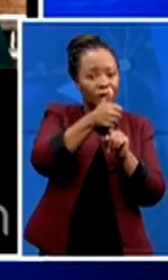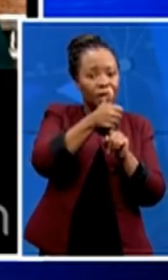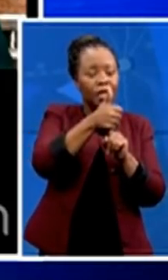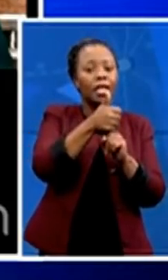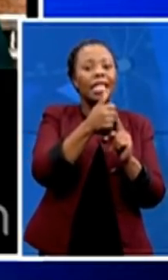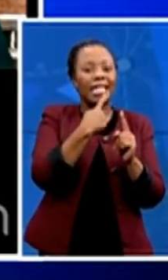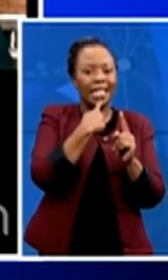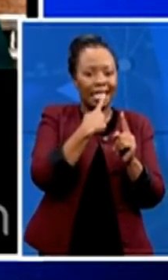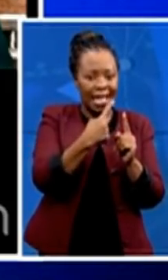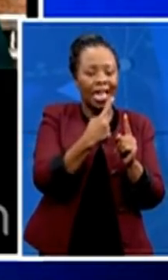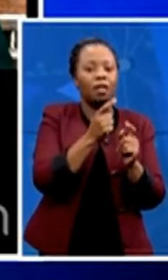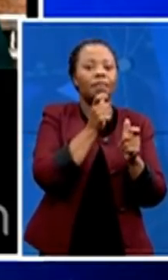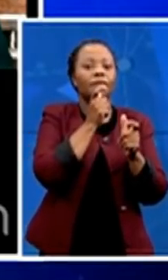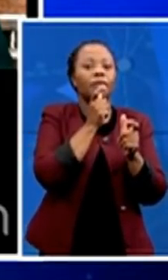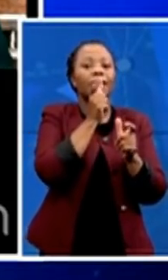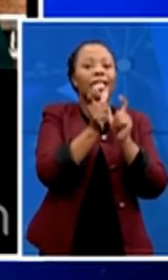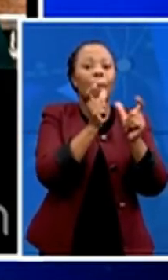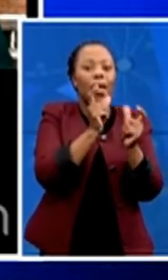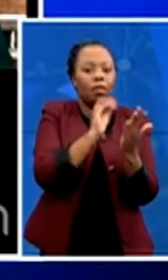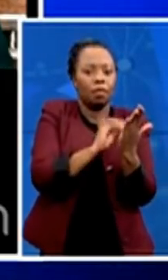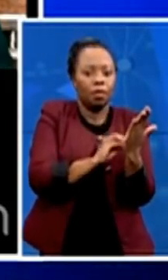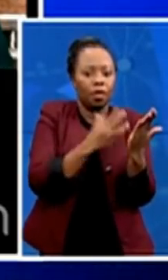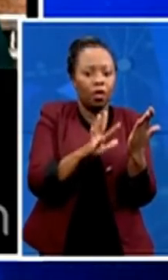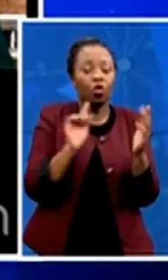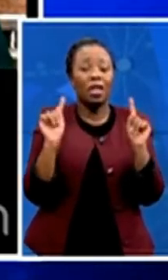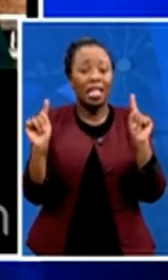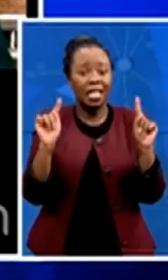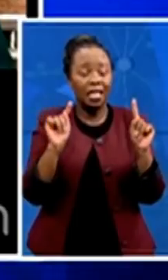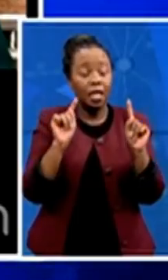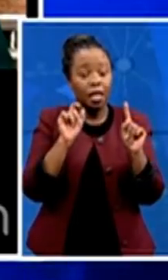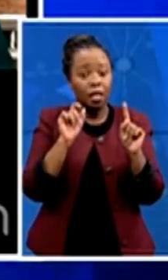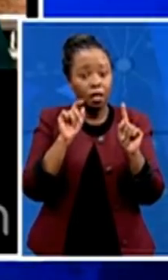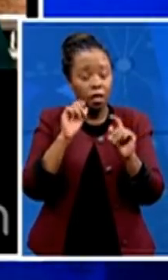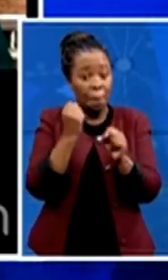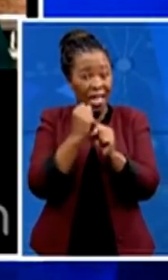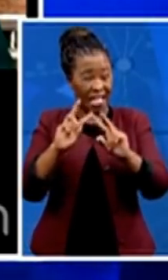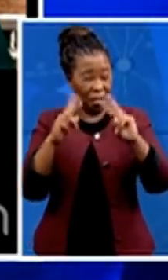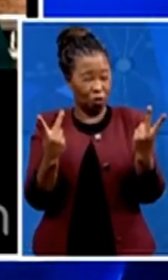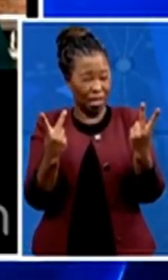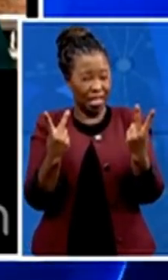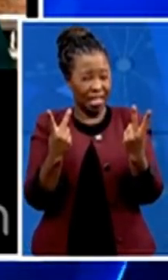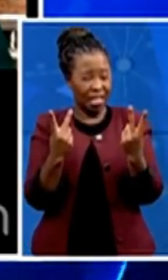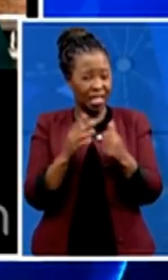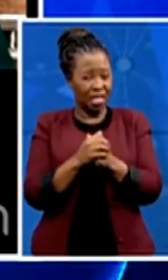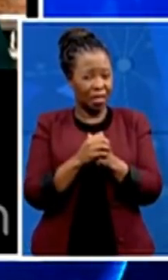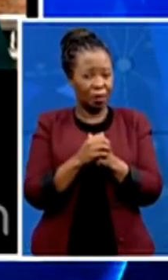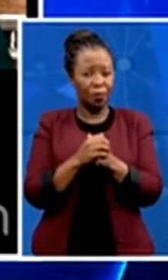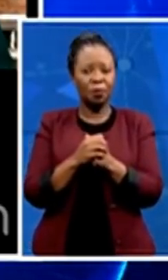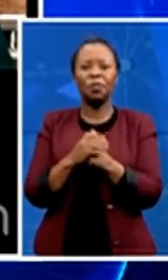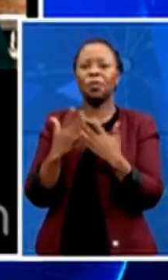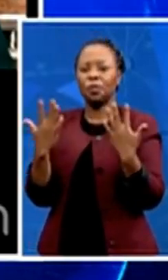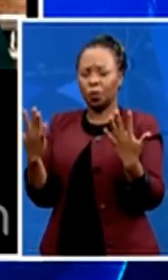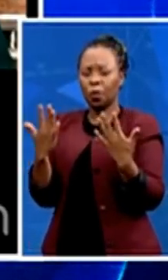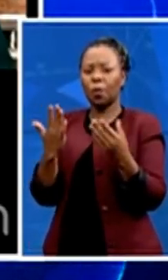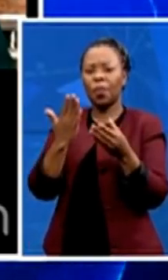a distinguishing factor? Of course, no two cases are the same. Those are distinguishing factors.